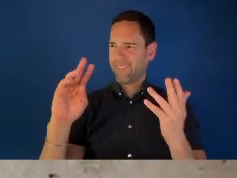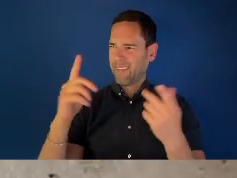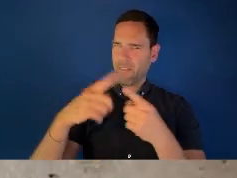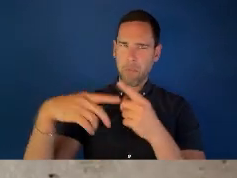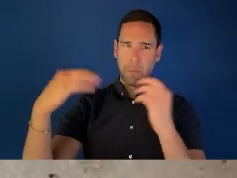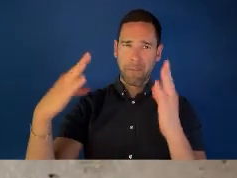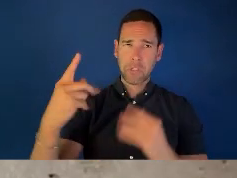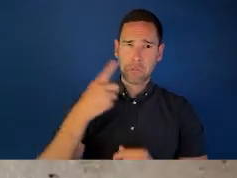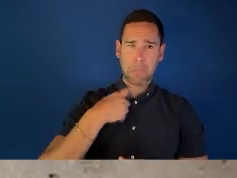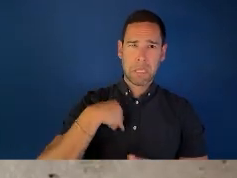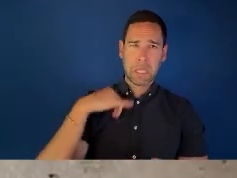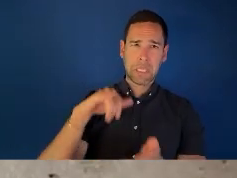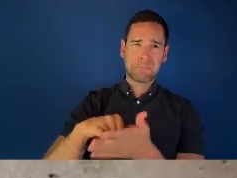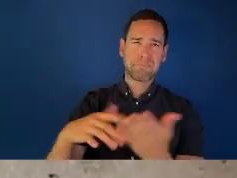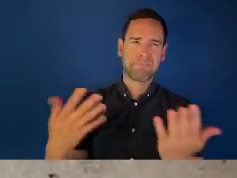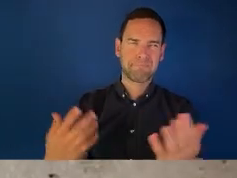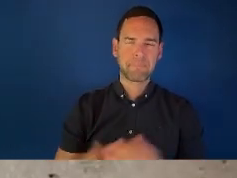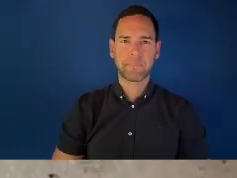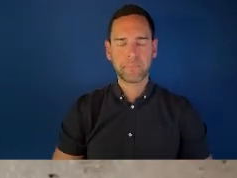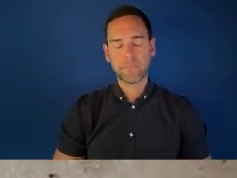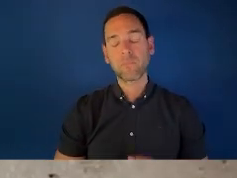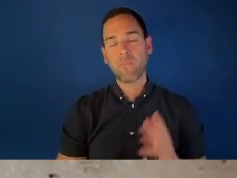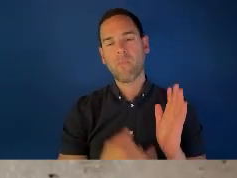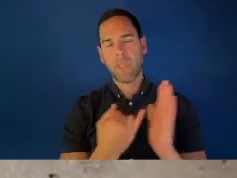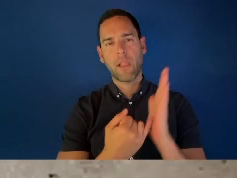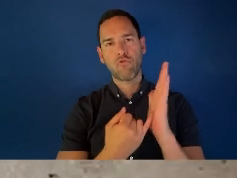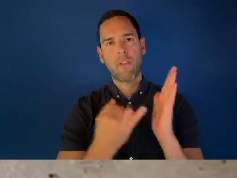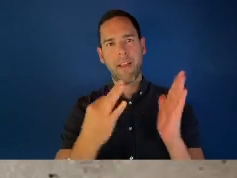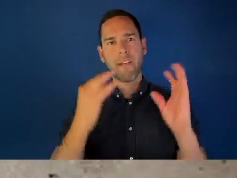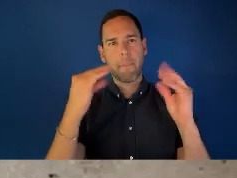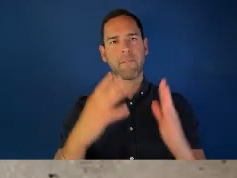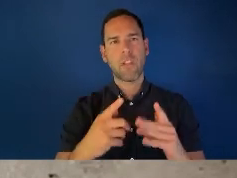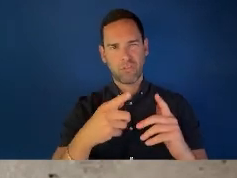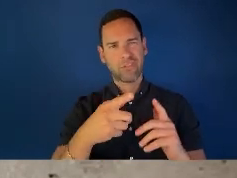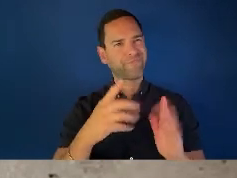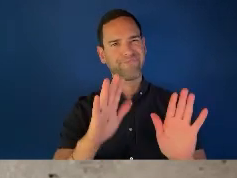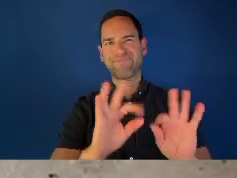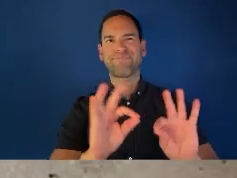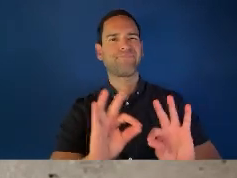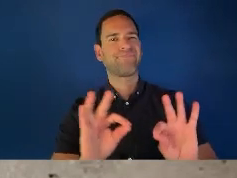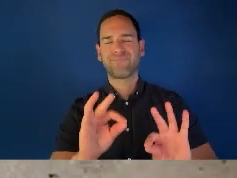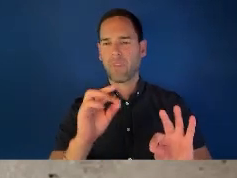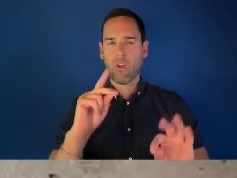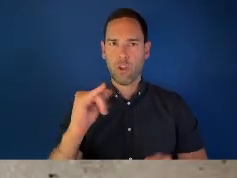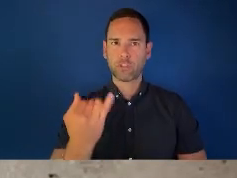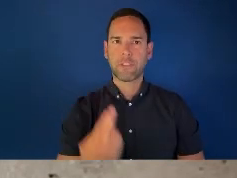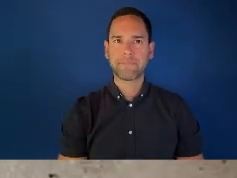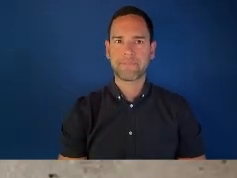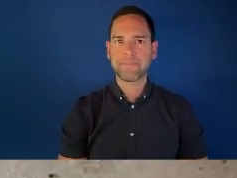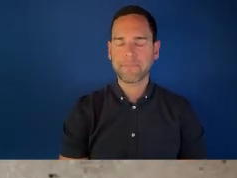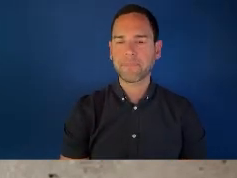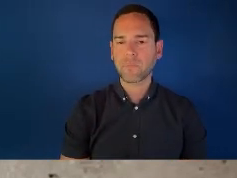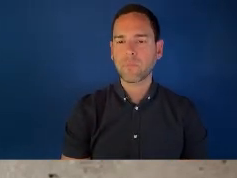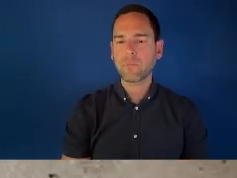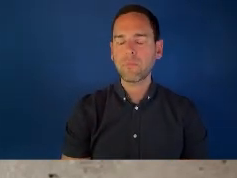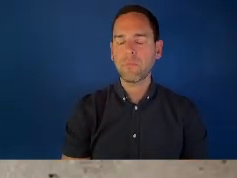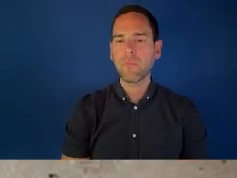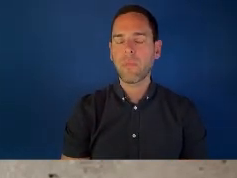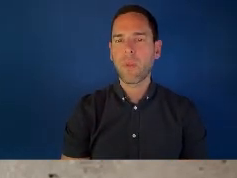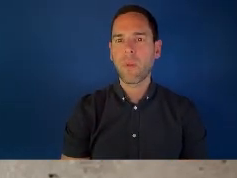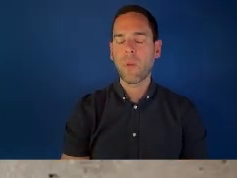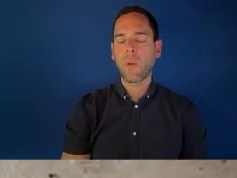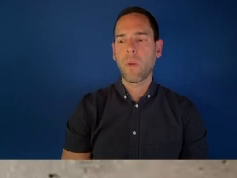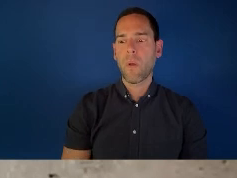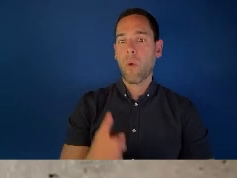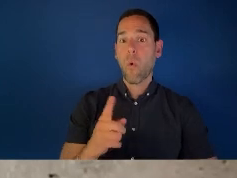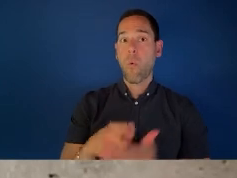room. I have time and a half on tests. I'm allowed to take tests in a distraction-reduced